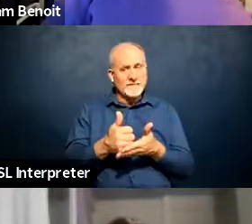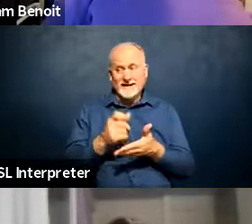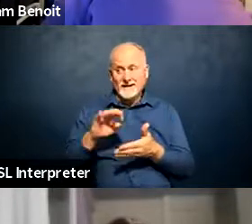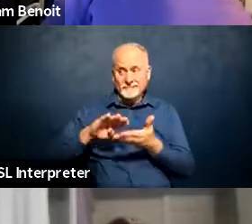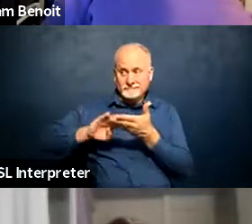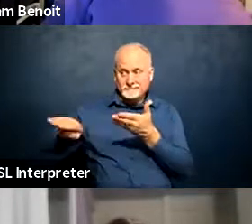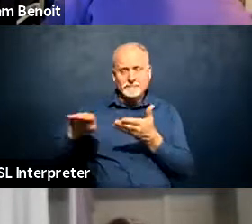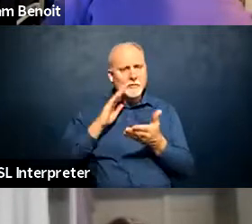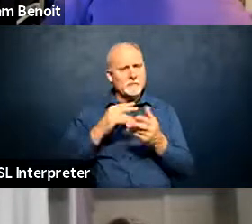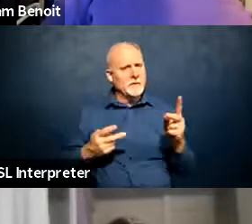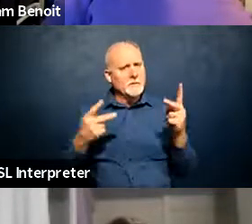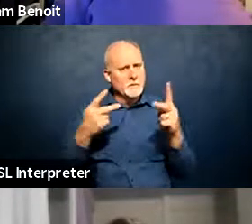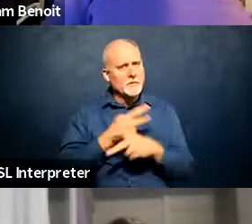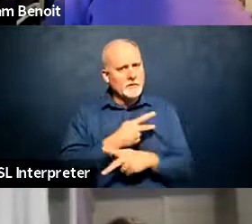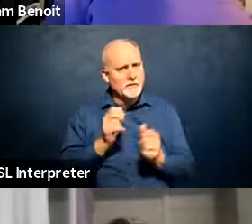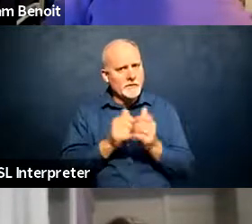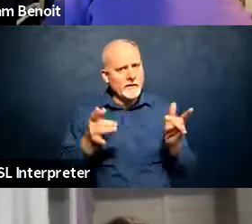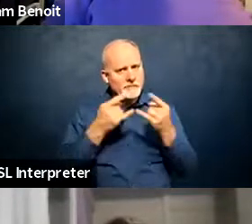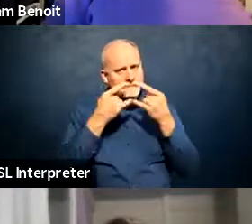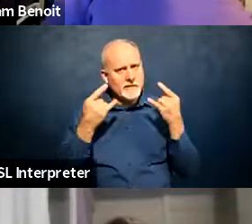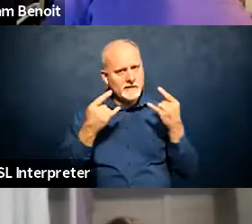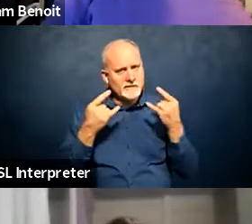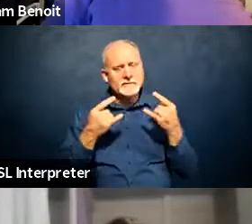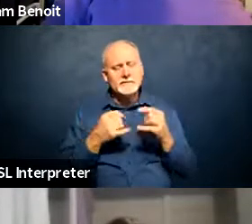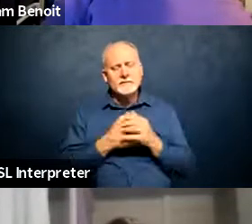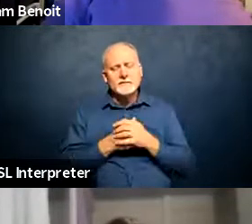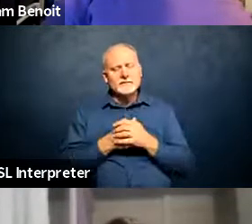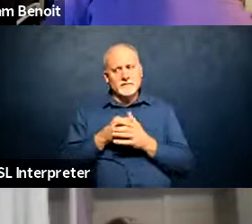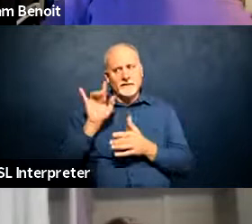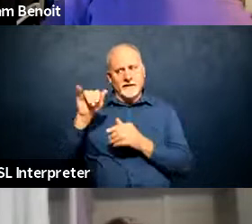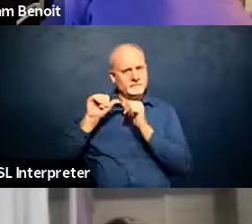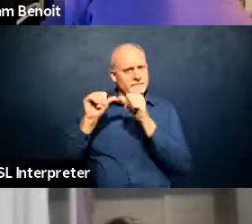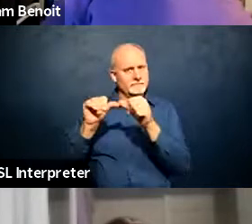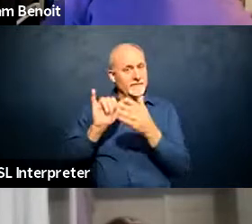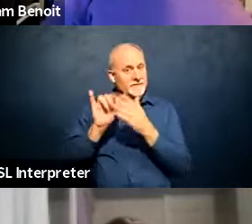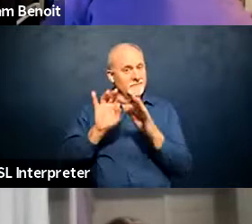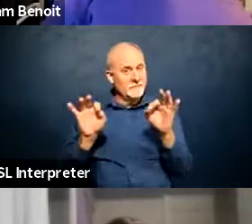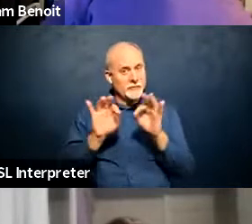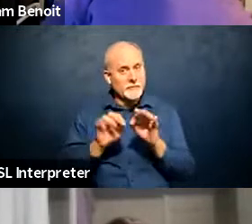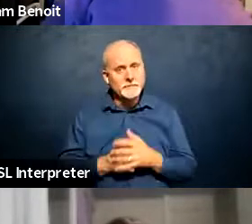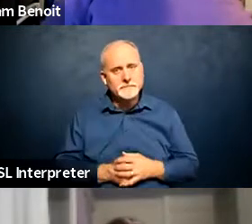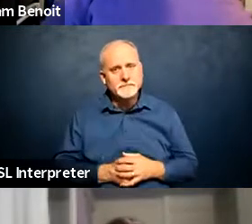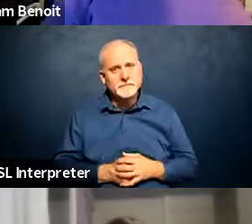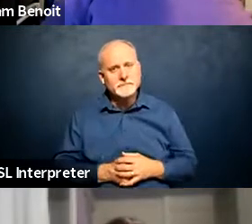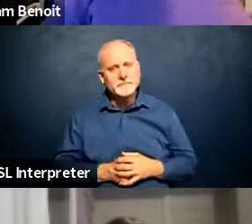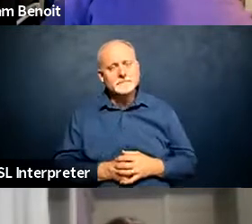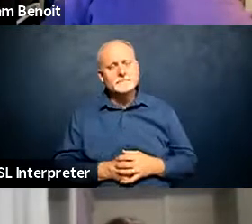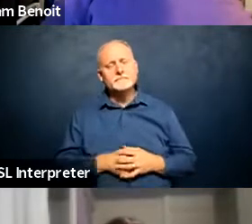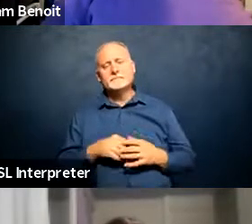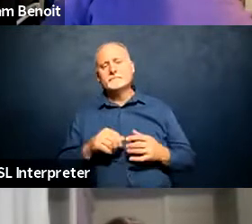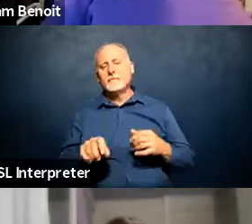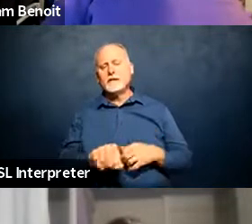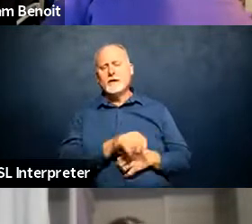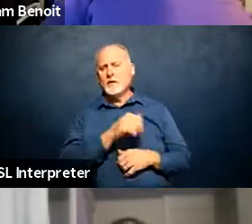in a much worse condition if we didn't have it. So that persists and that's important. The other aspect of